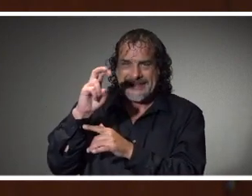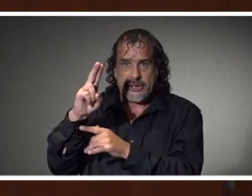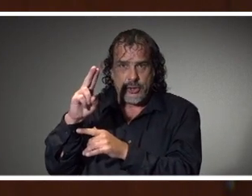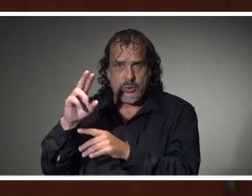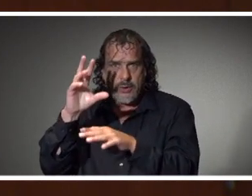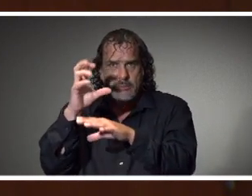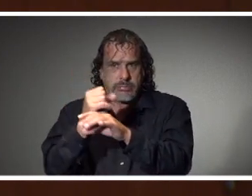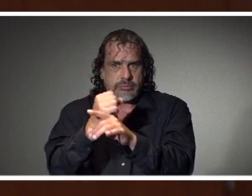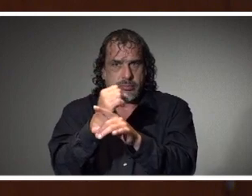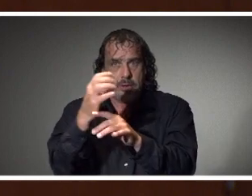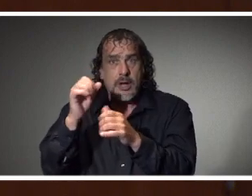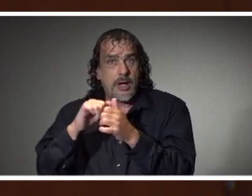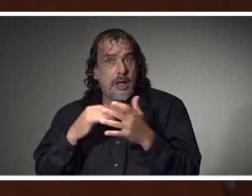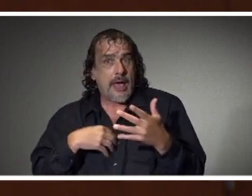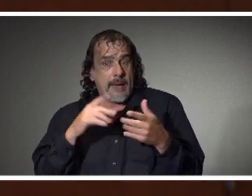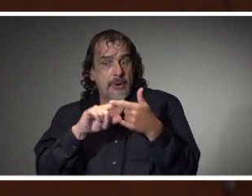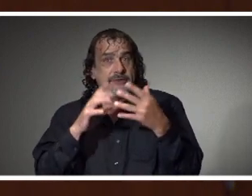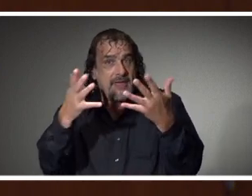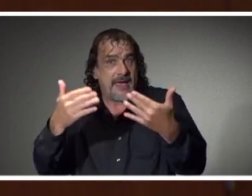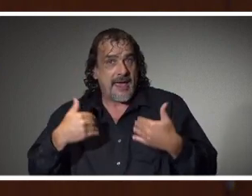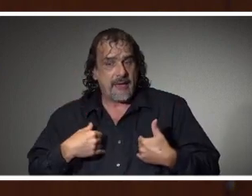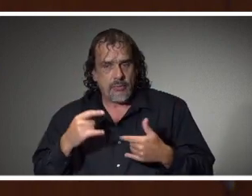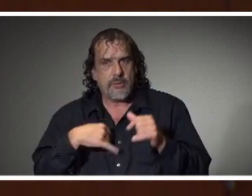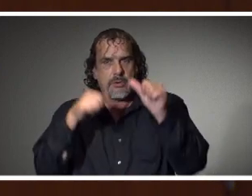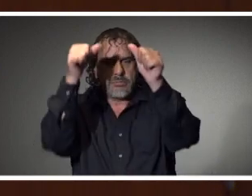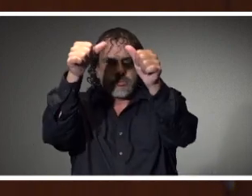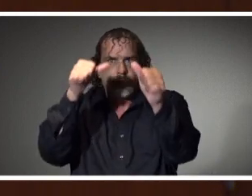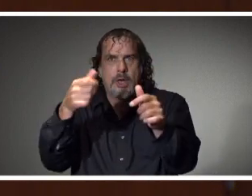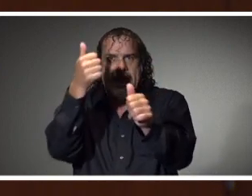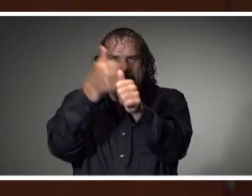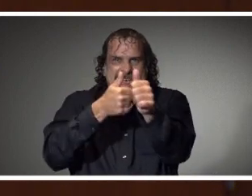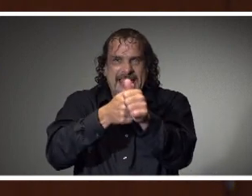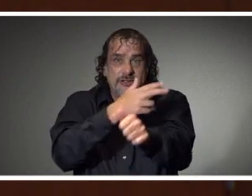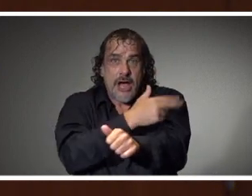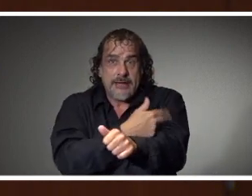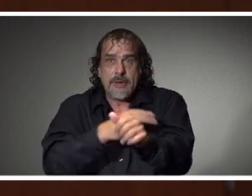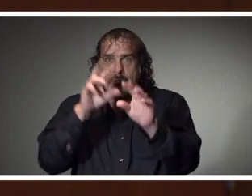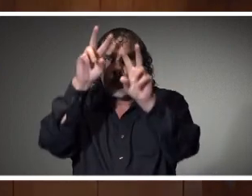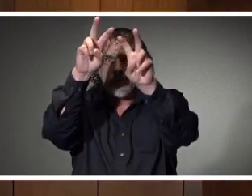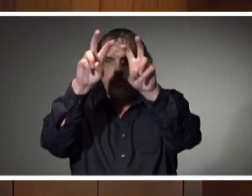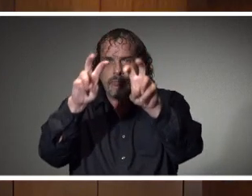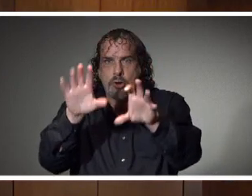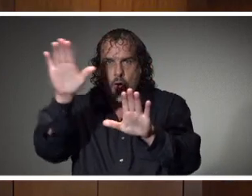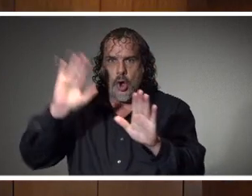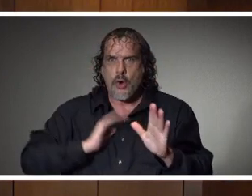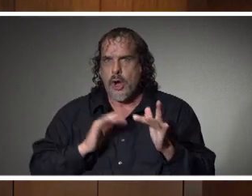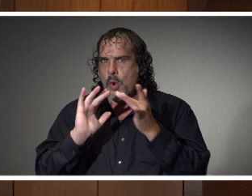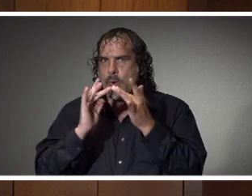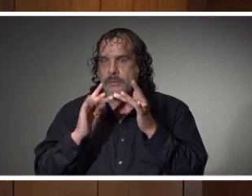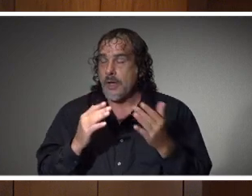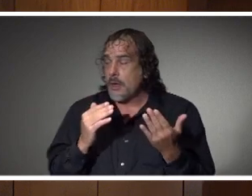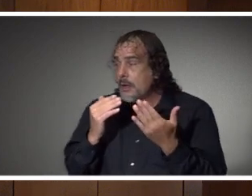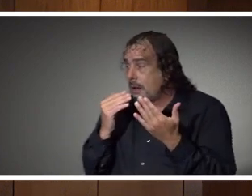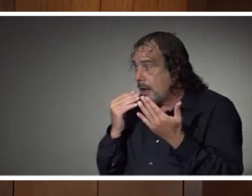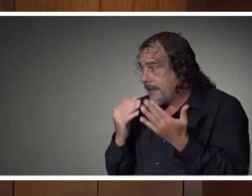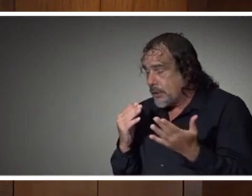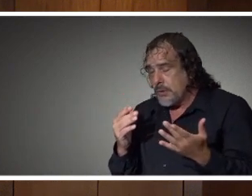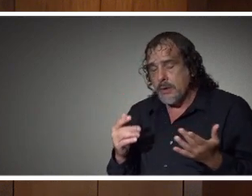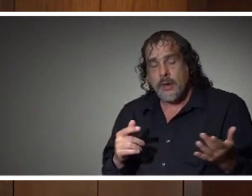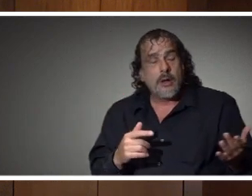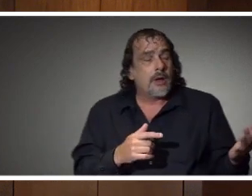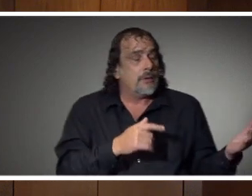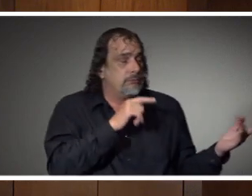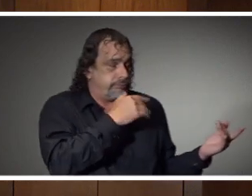and by hospital type this afternoon. So please be looking for that later today. Thank you. Thank you, Dr. Dobbs. Just as a